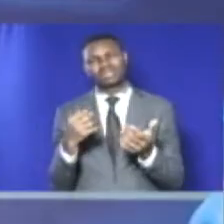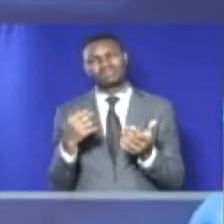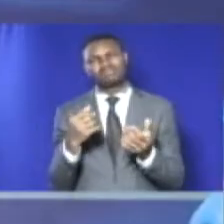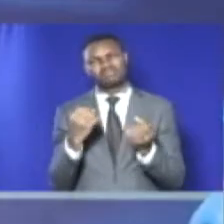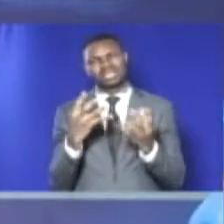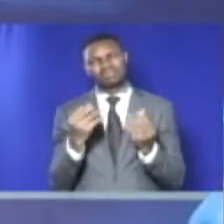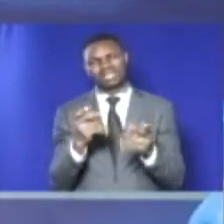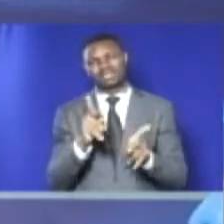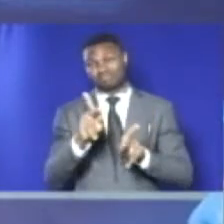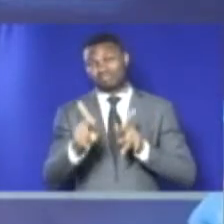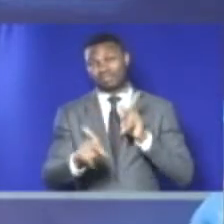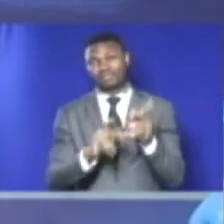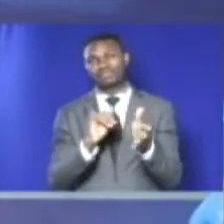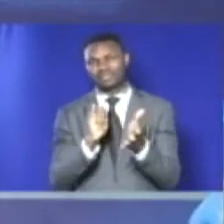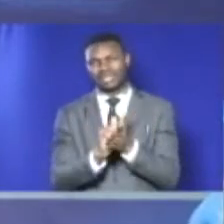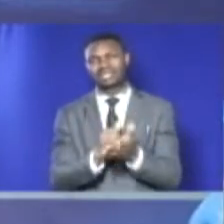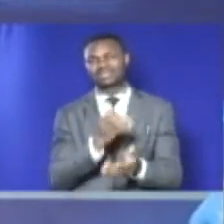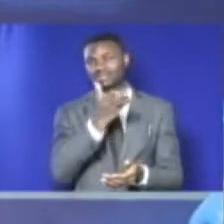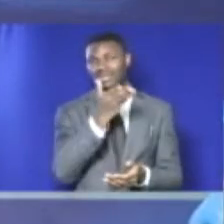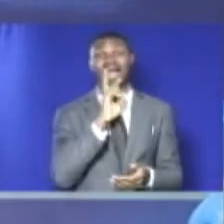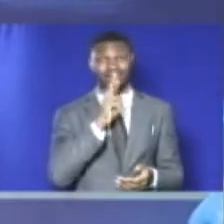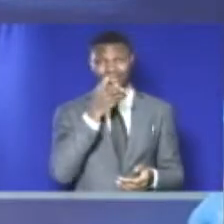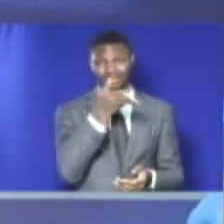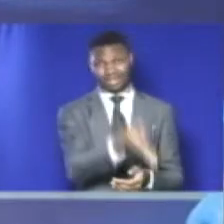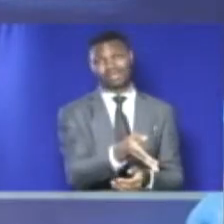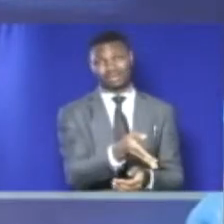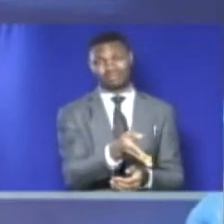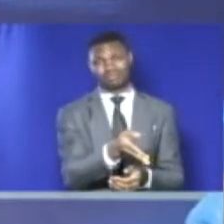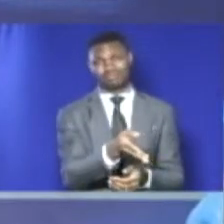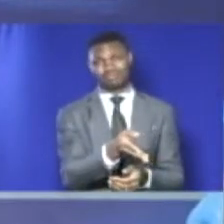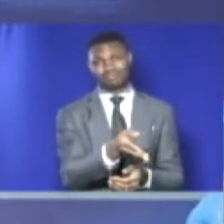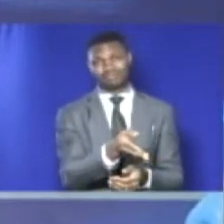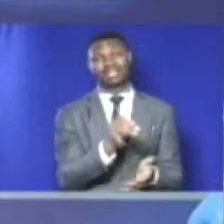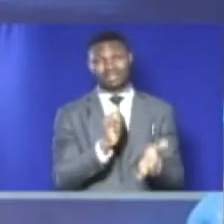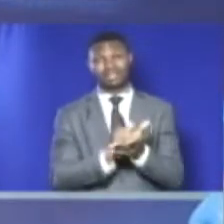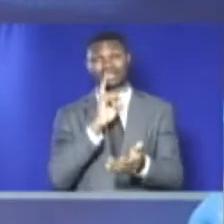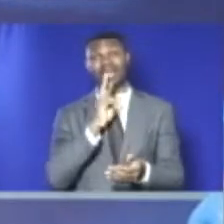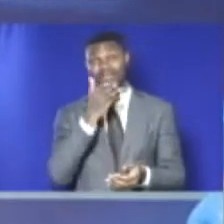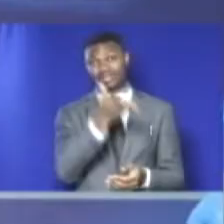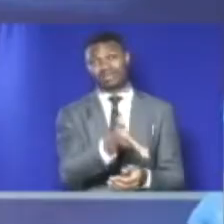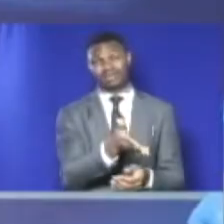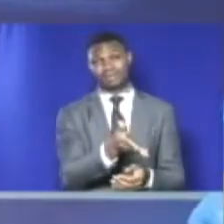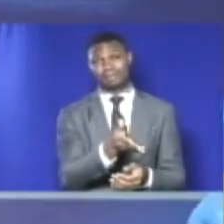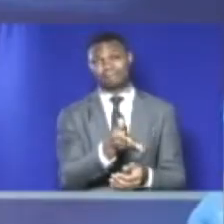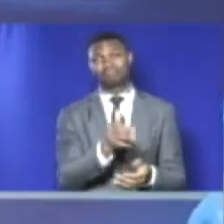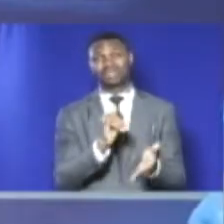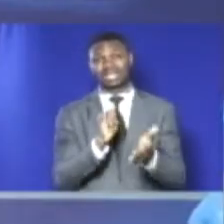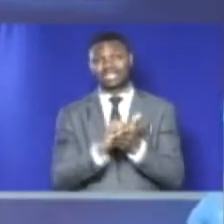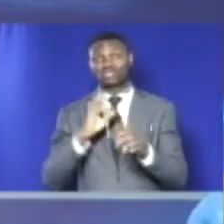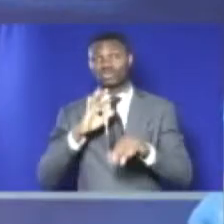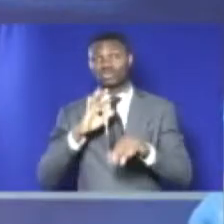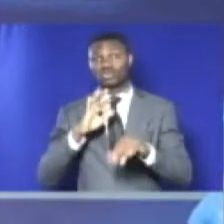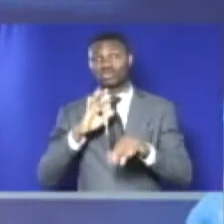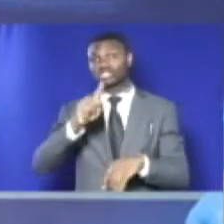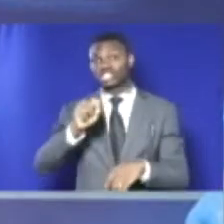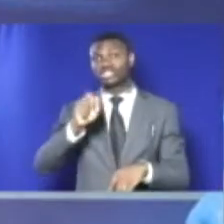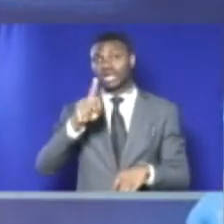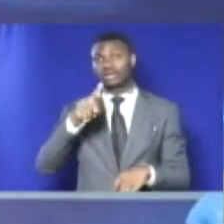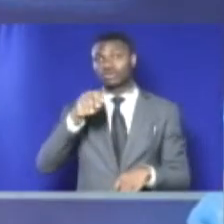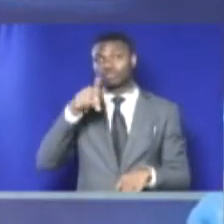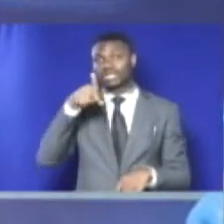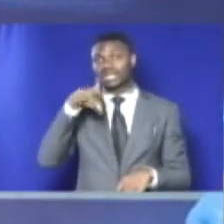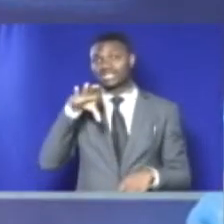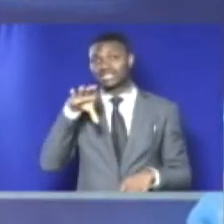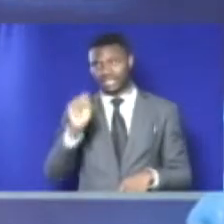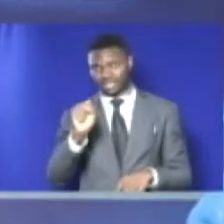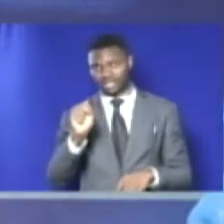that are occupying this particular region that is called the tropics are